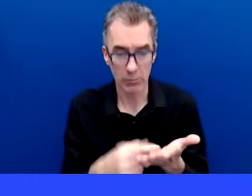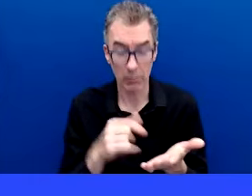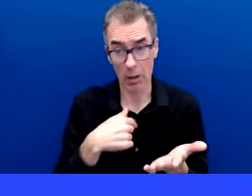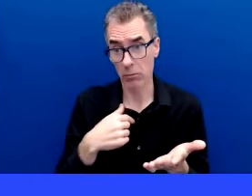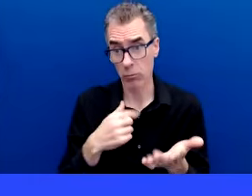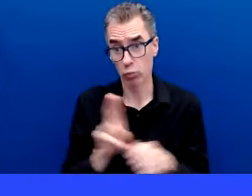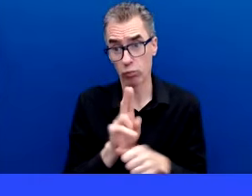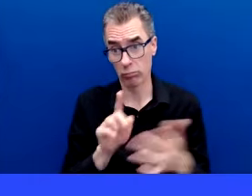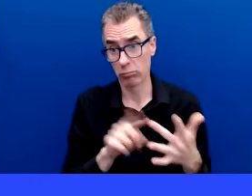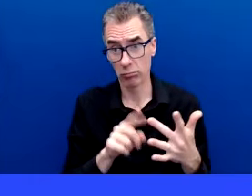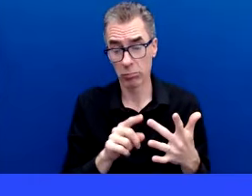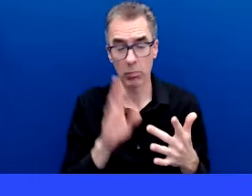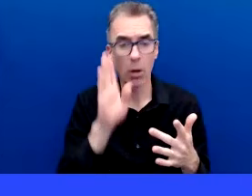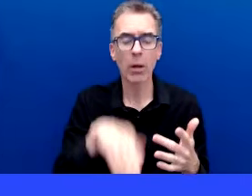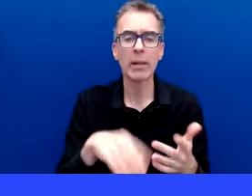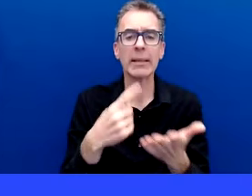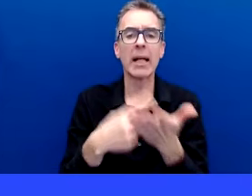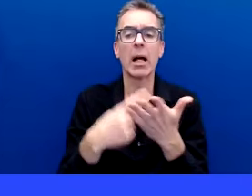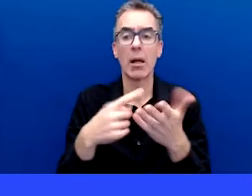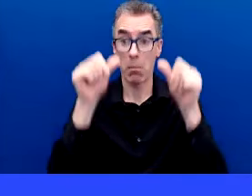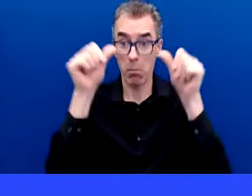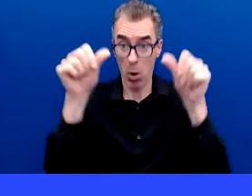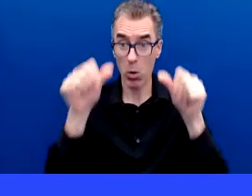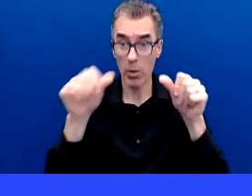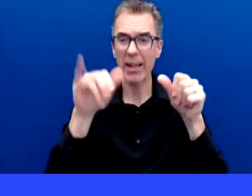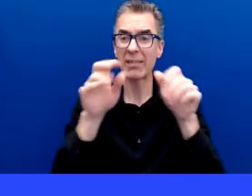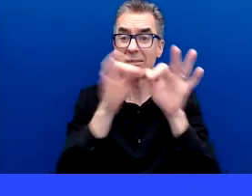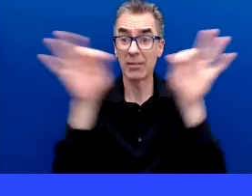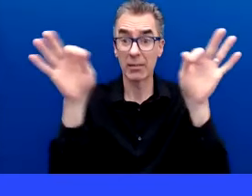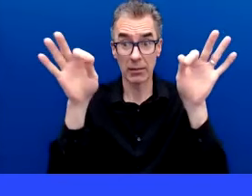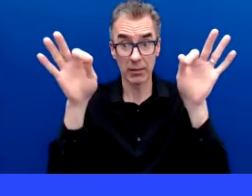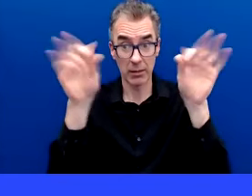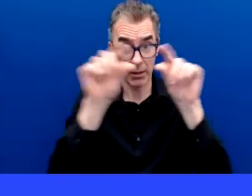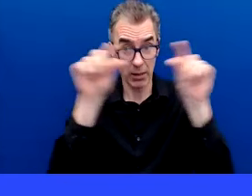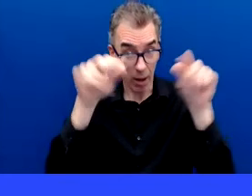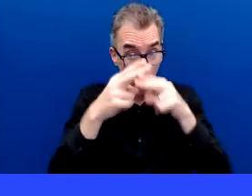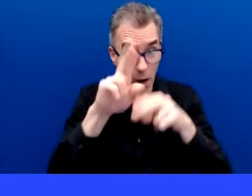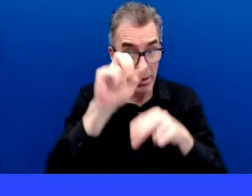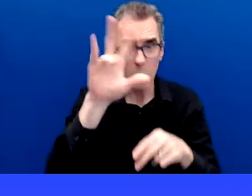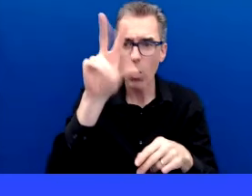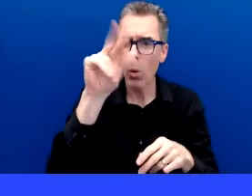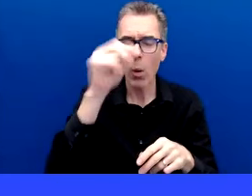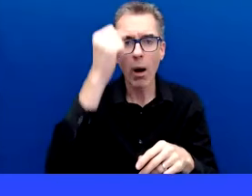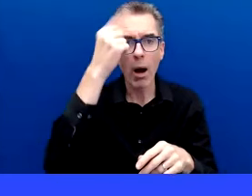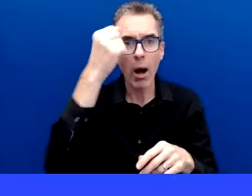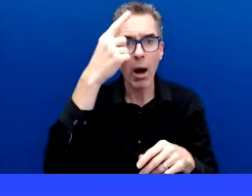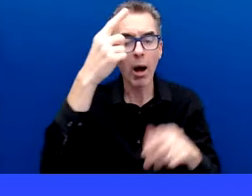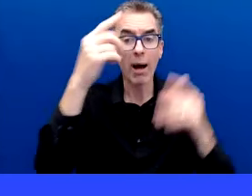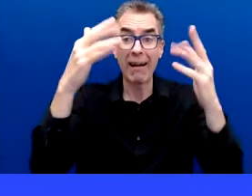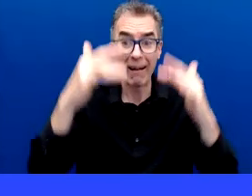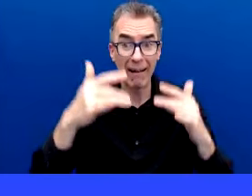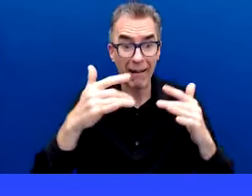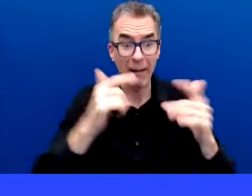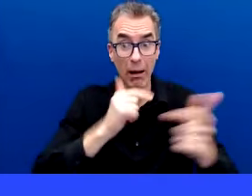the discussion post itself, the initial question, that is not RSI, but replying to that discussion as